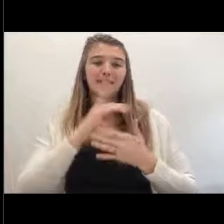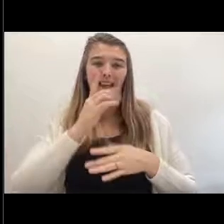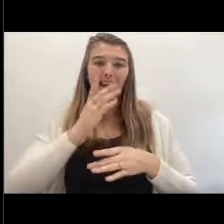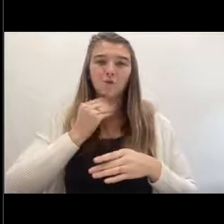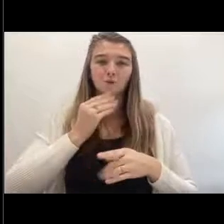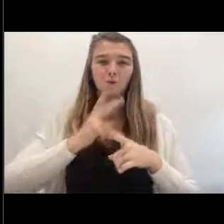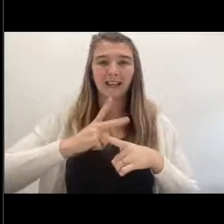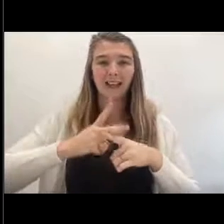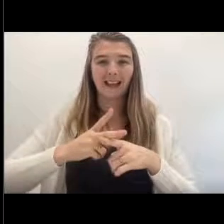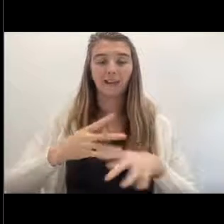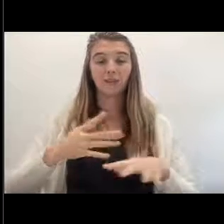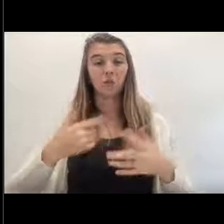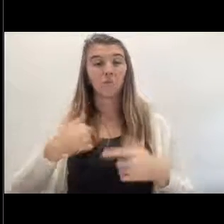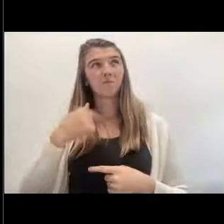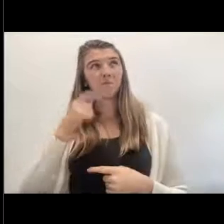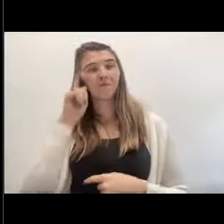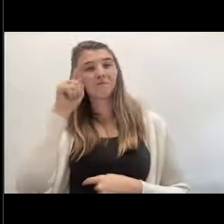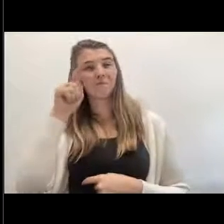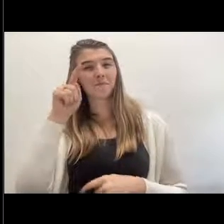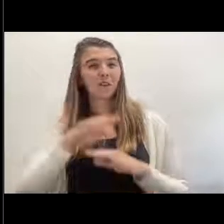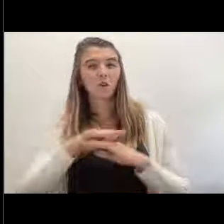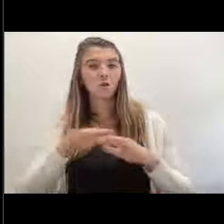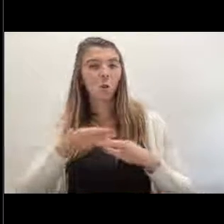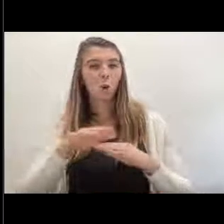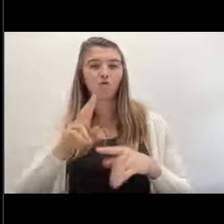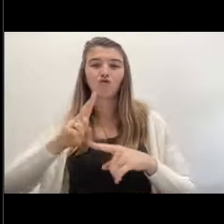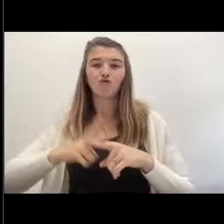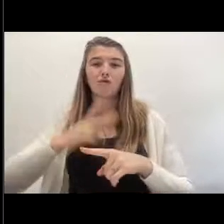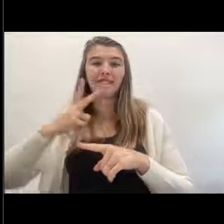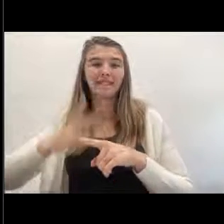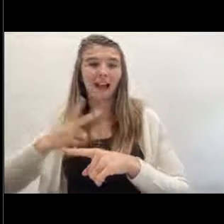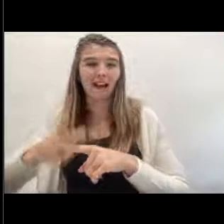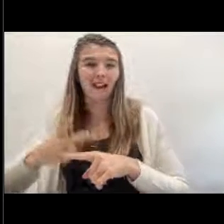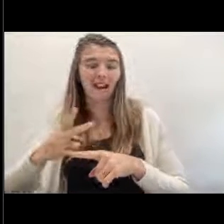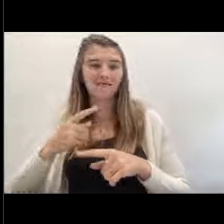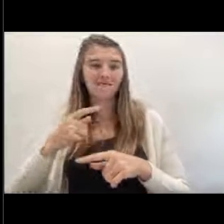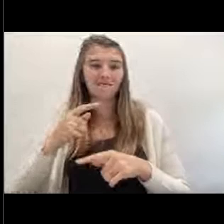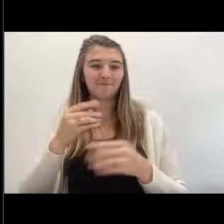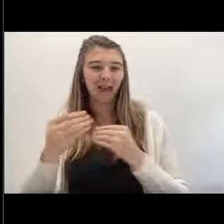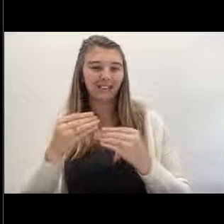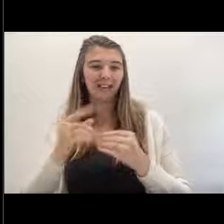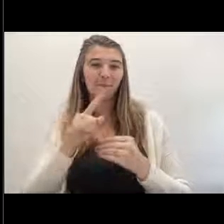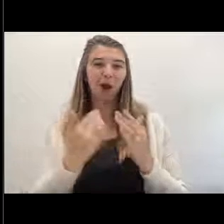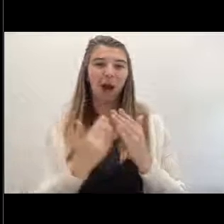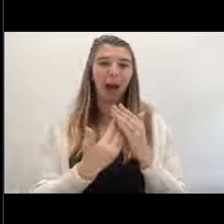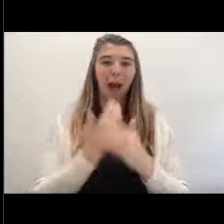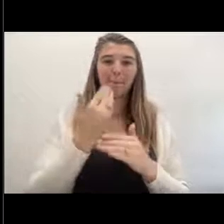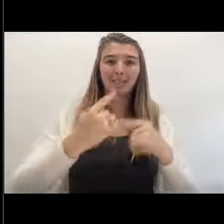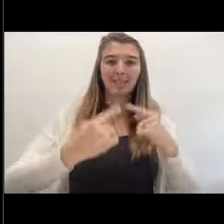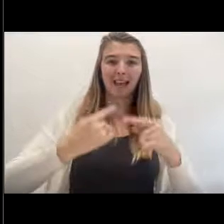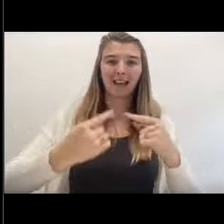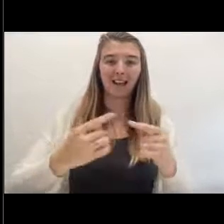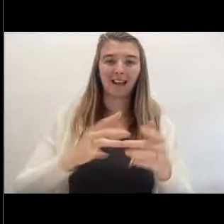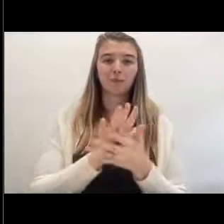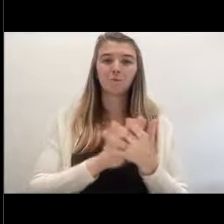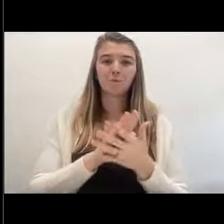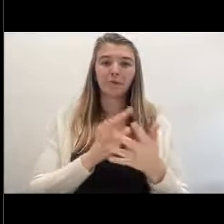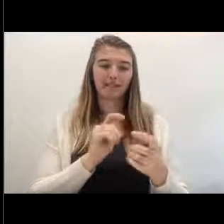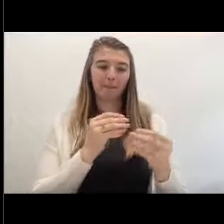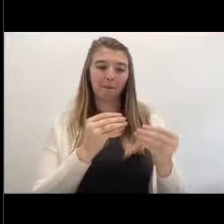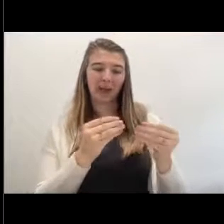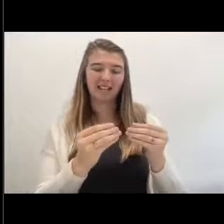than recycle plastic, to upcycle it. What would that mean? So turn this plastic waste into something that's of higher value.